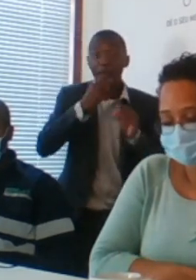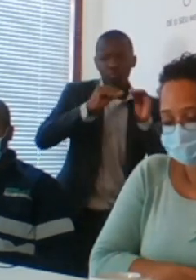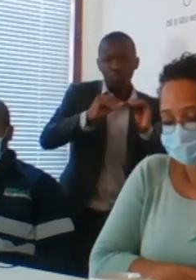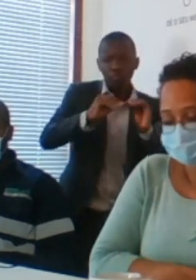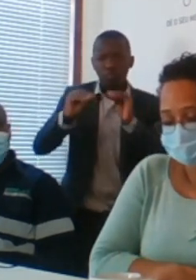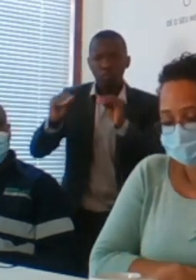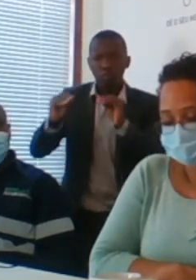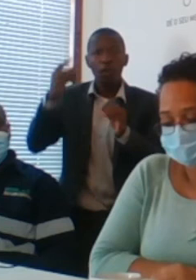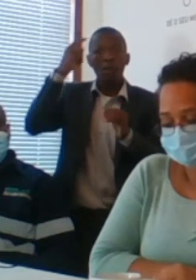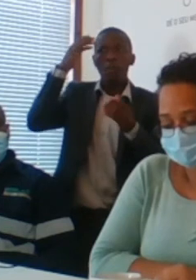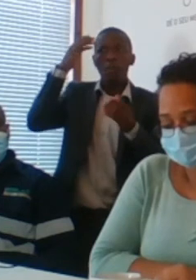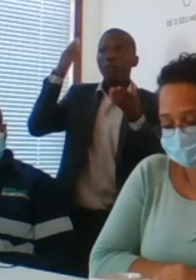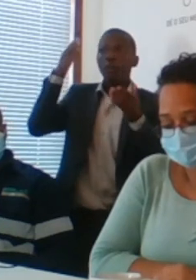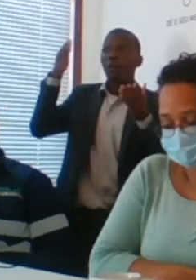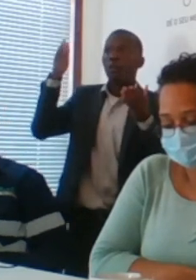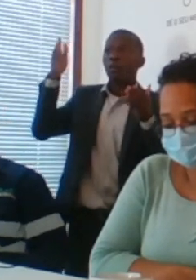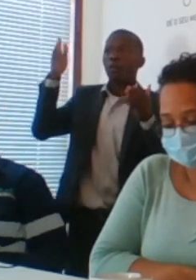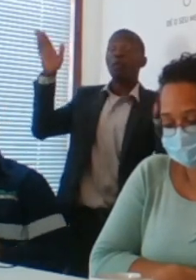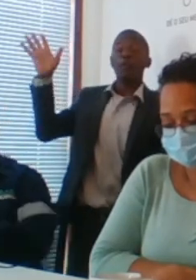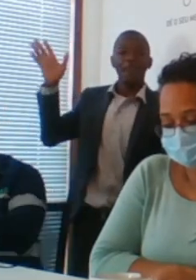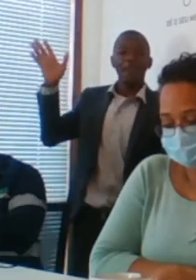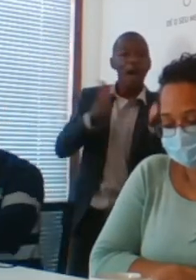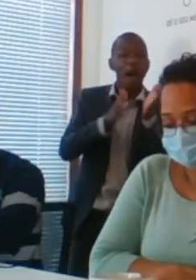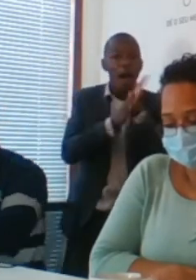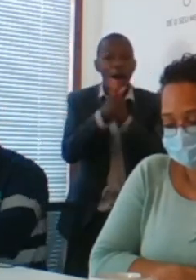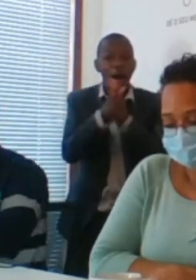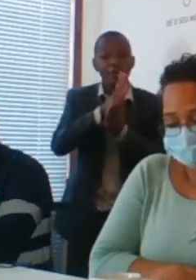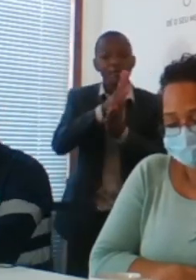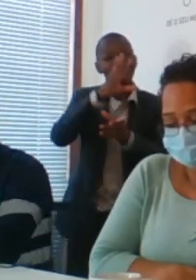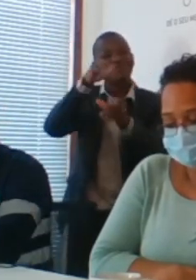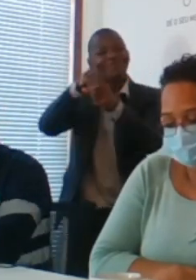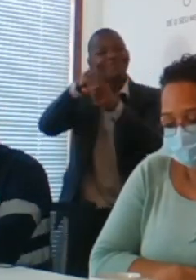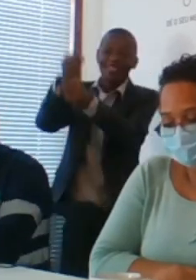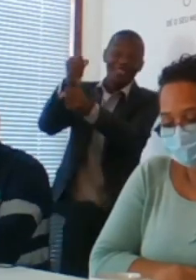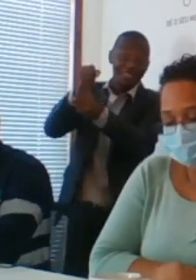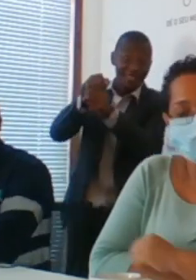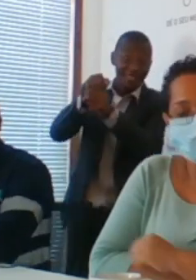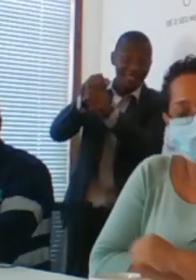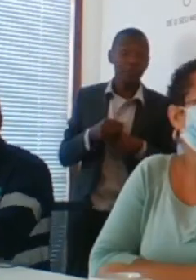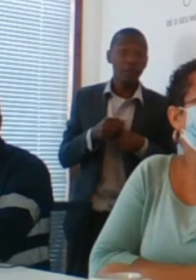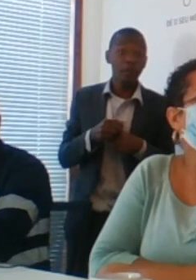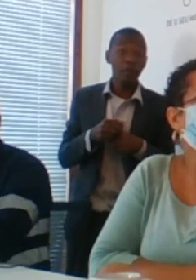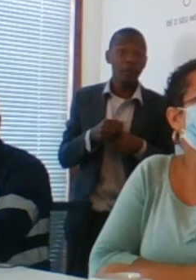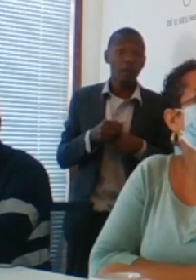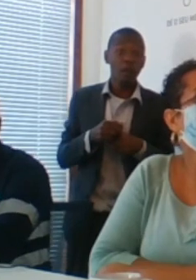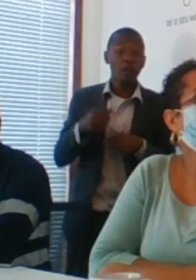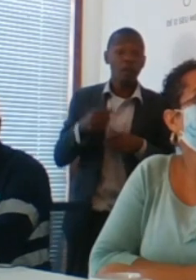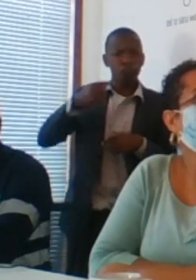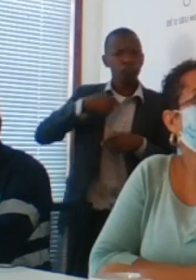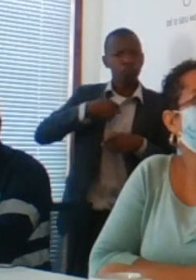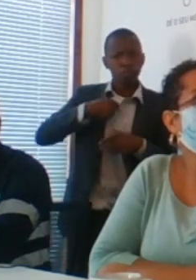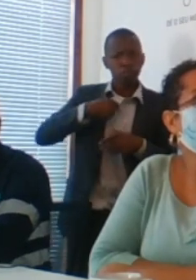to access to employment. And of course, I have